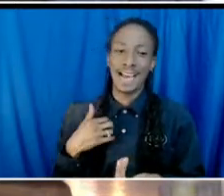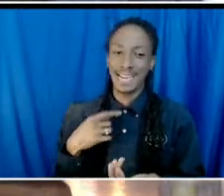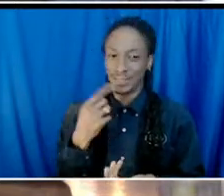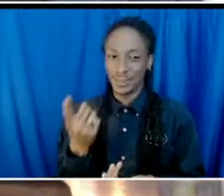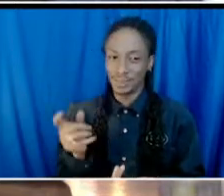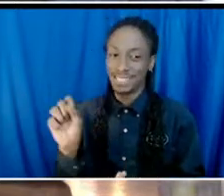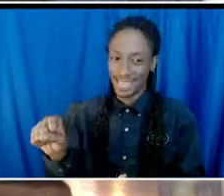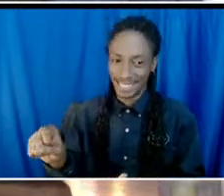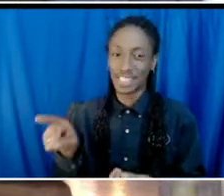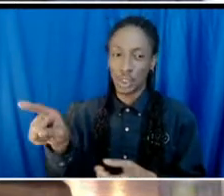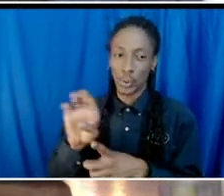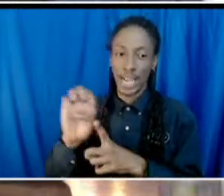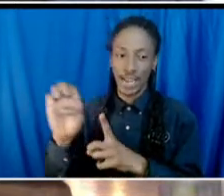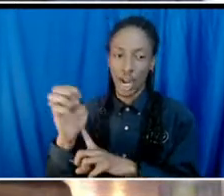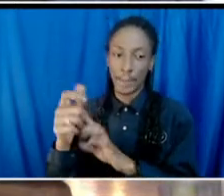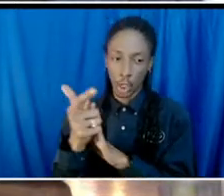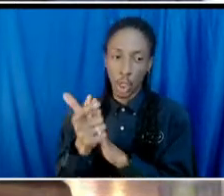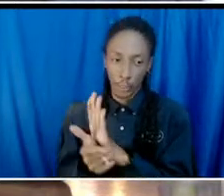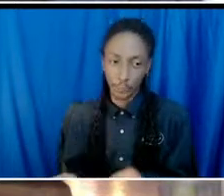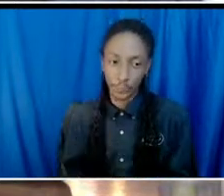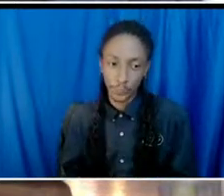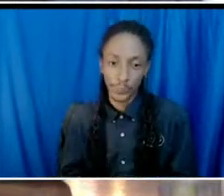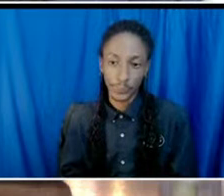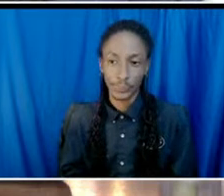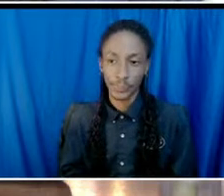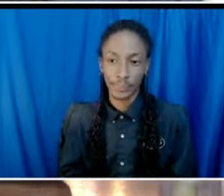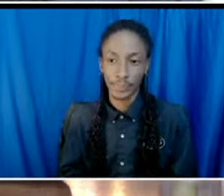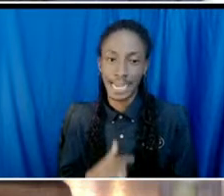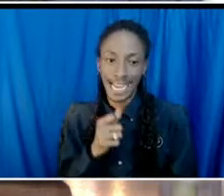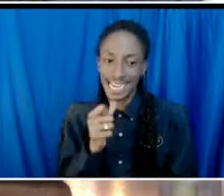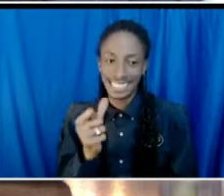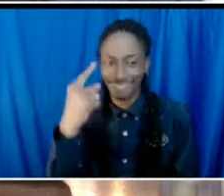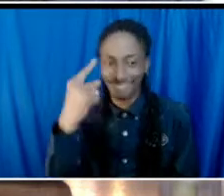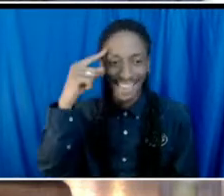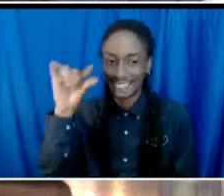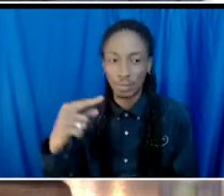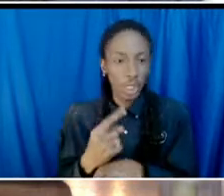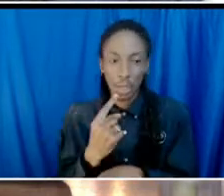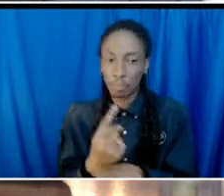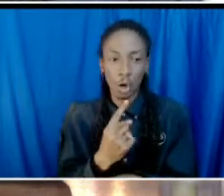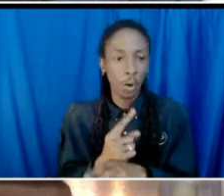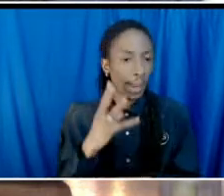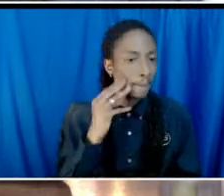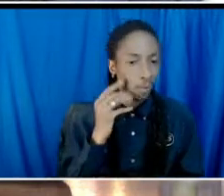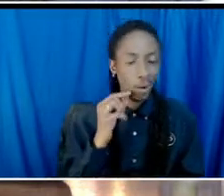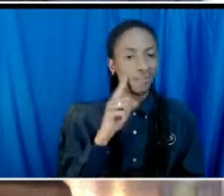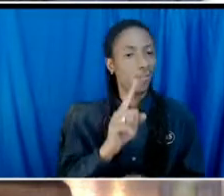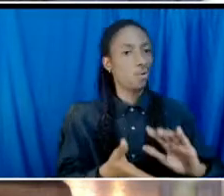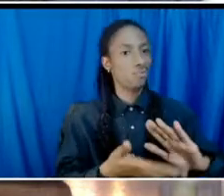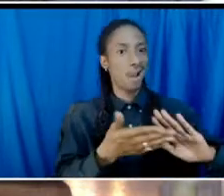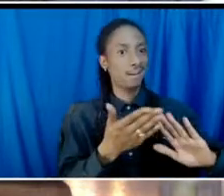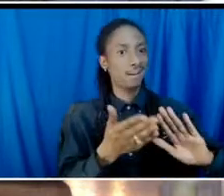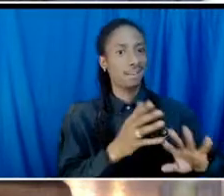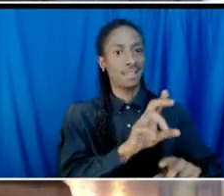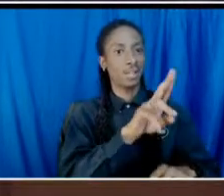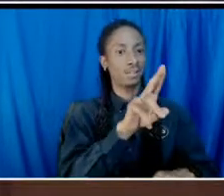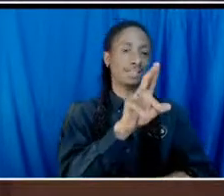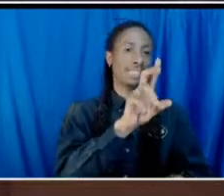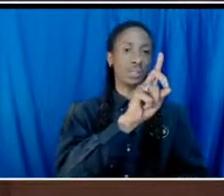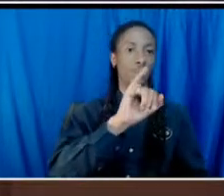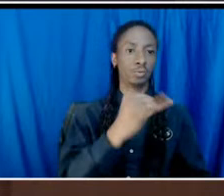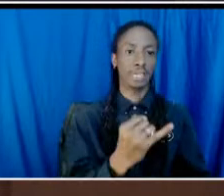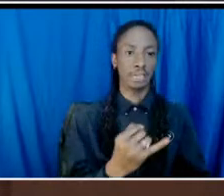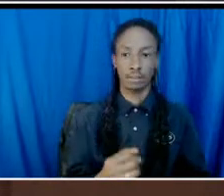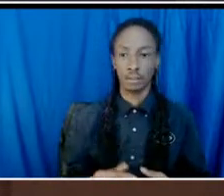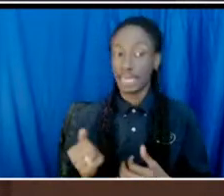was an environmental lawyer, and I didn't think that was appropriate background to be running the United States Justice Department. Did anybody in there